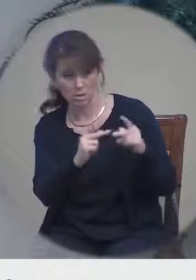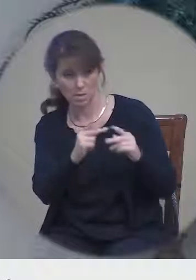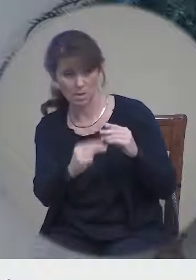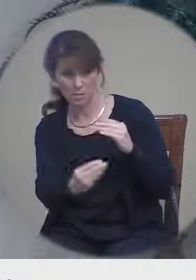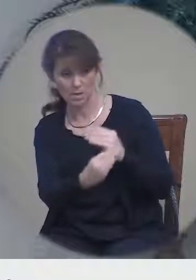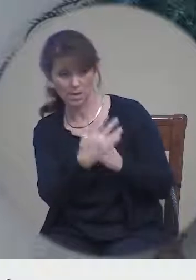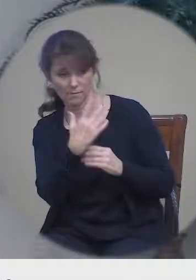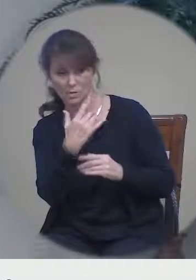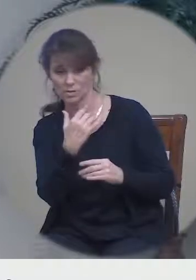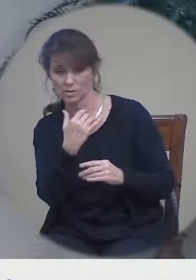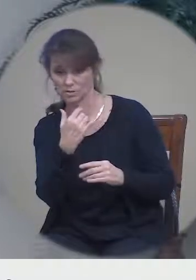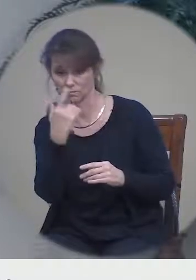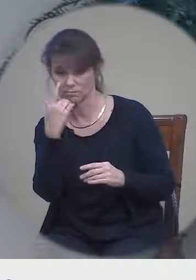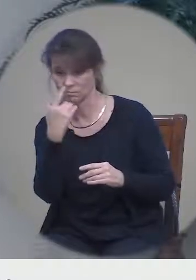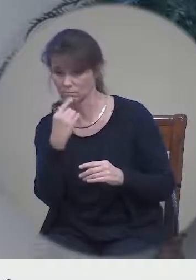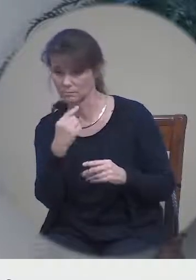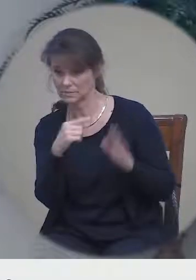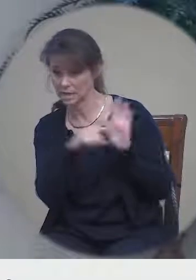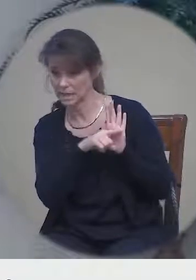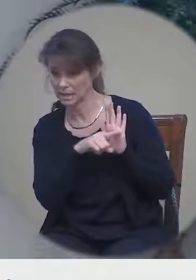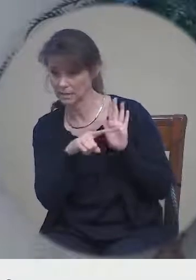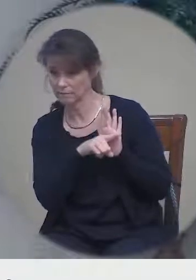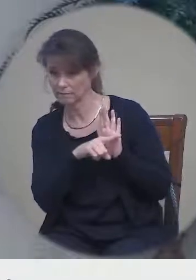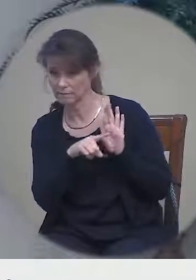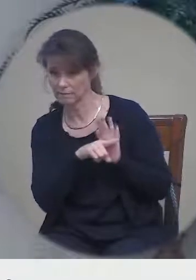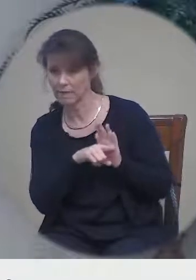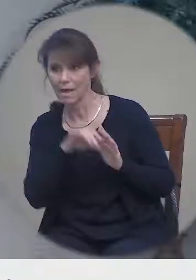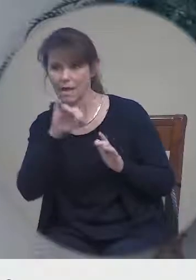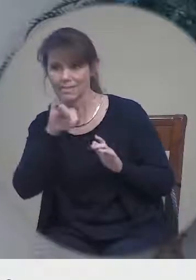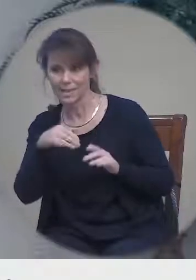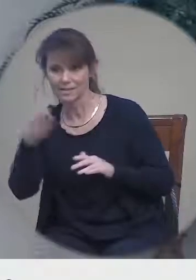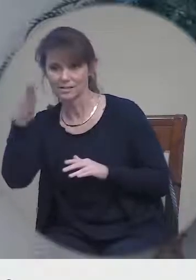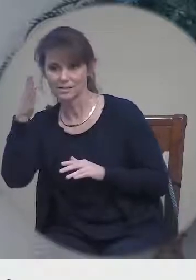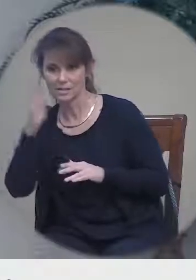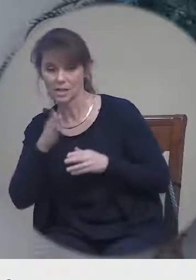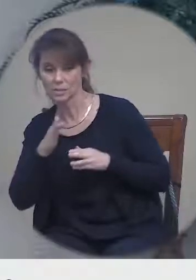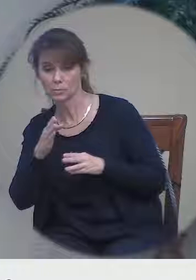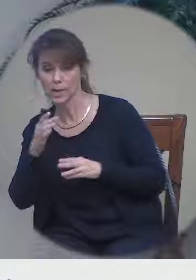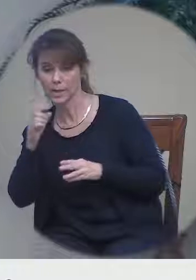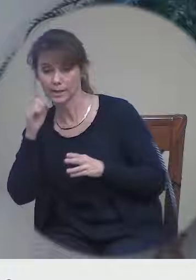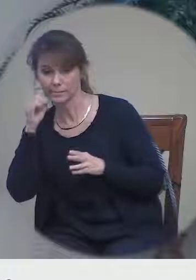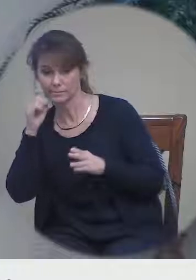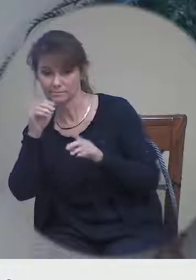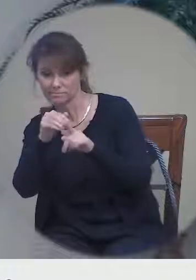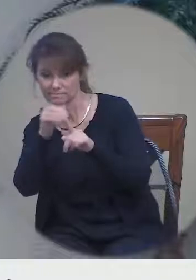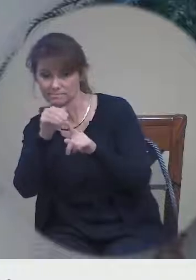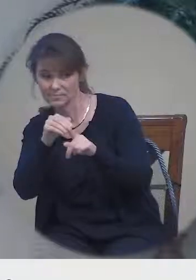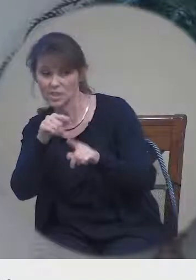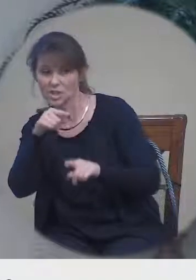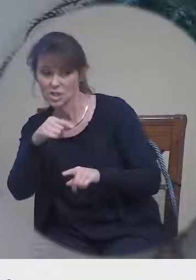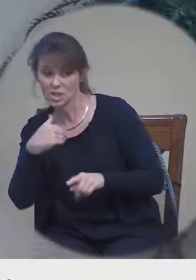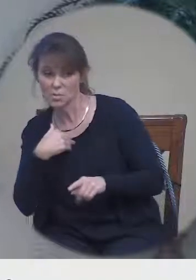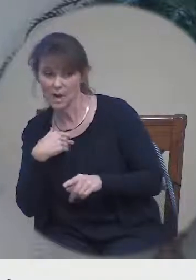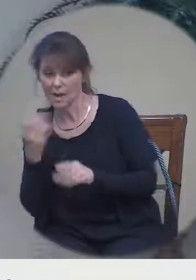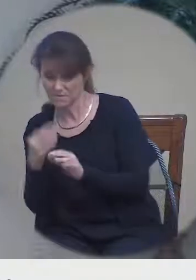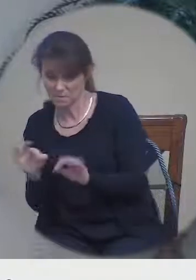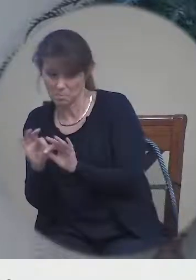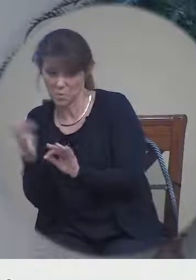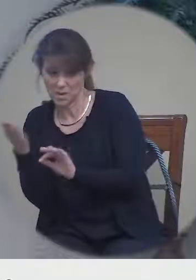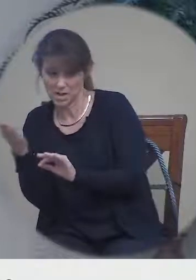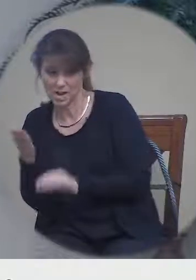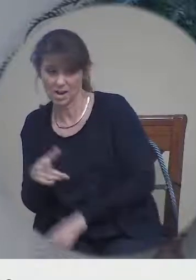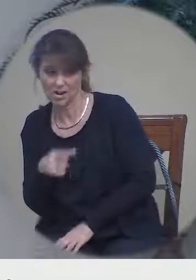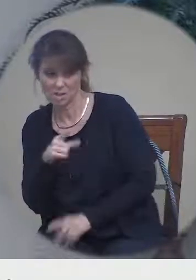way of chastising you. That's God's way of telling you, you got something really worthwhile. You had better get back